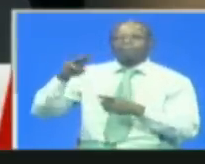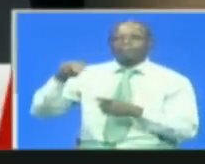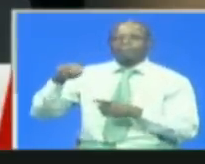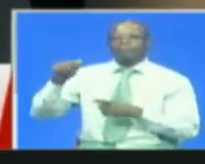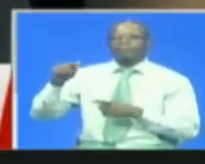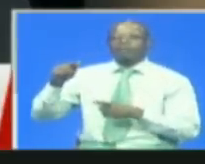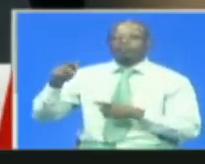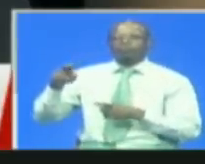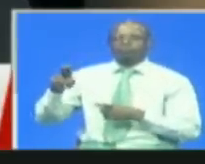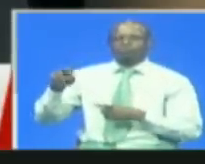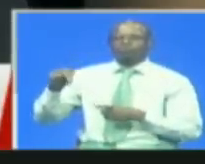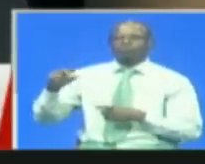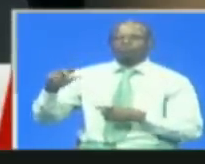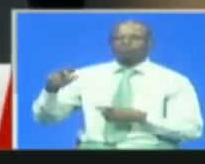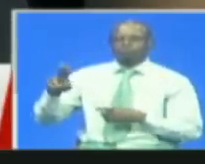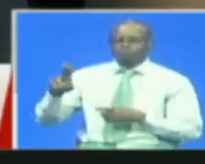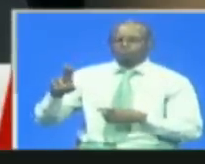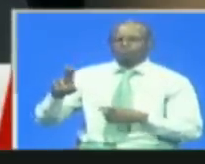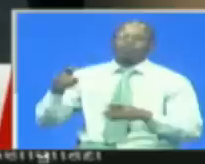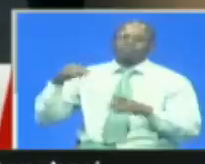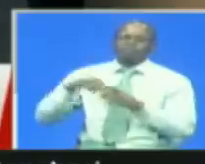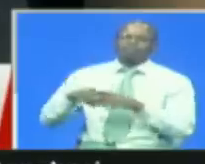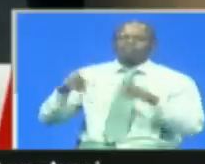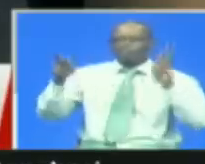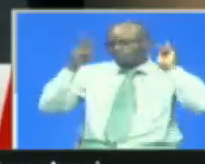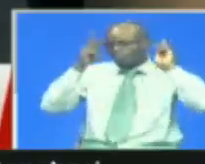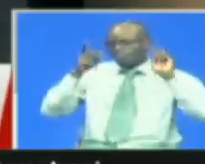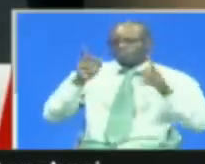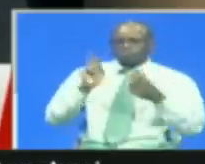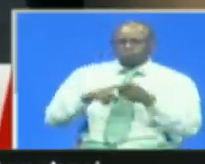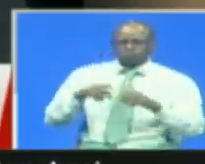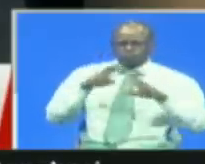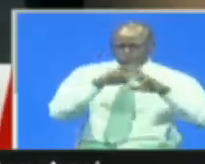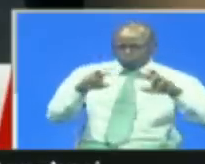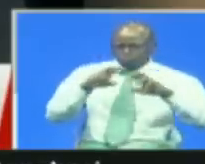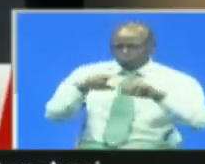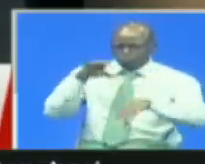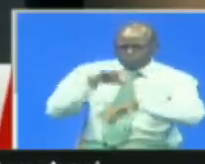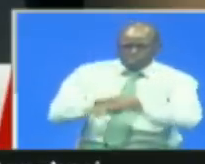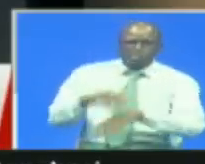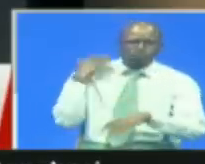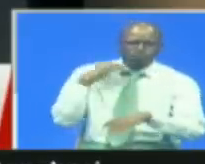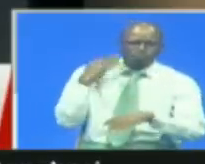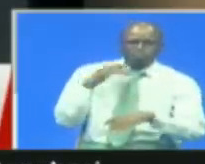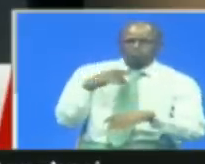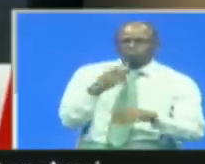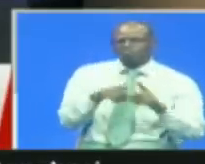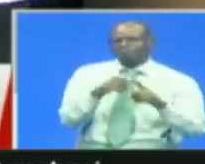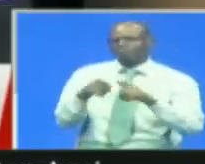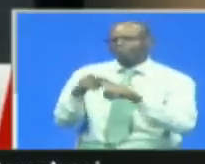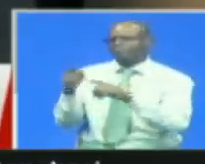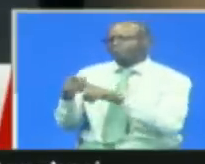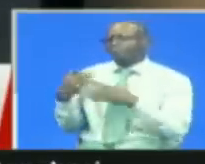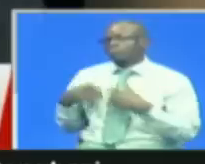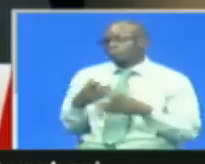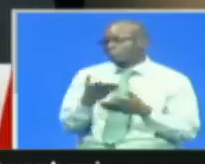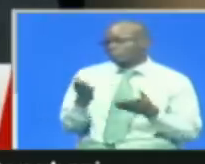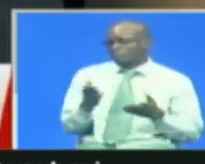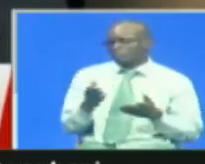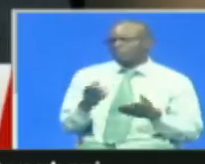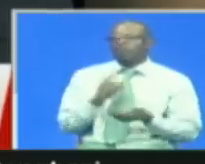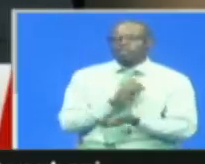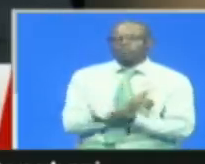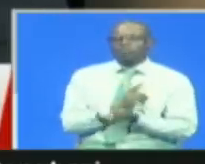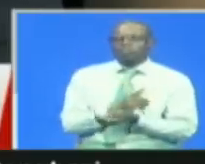to hunt down the gangs behind the campaign of violence there. Interior Cabinet Secretary Fred Matiang'i, who toured the